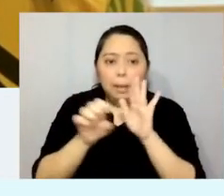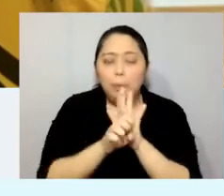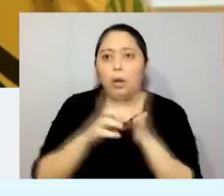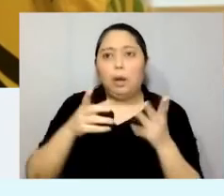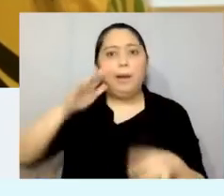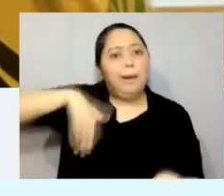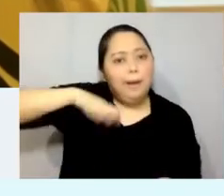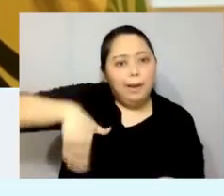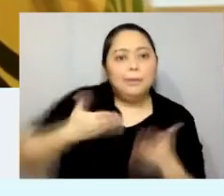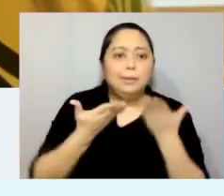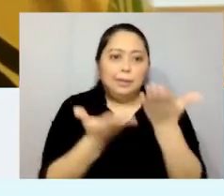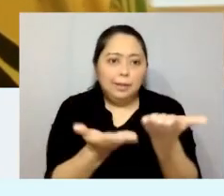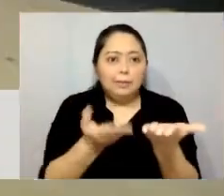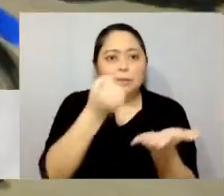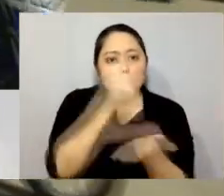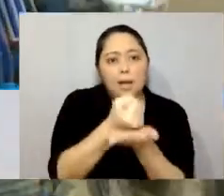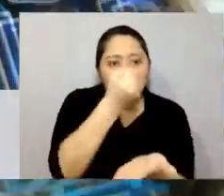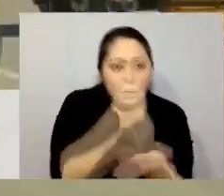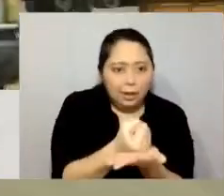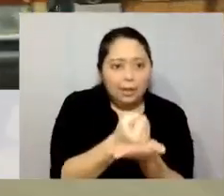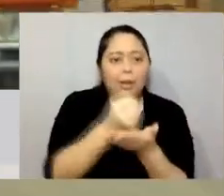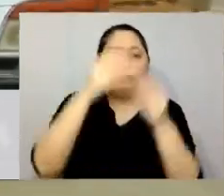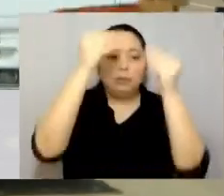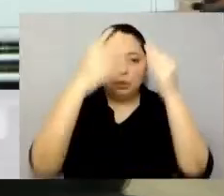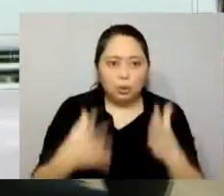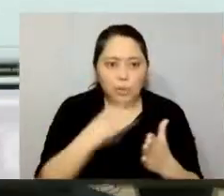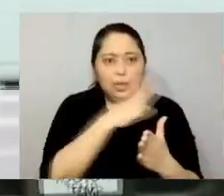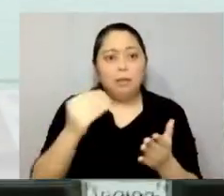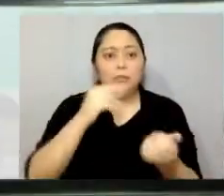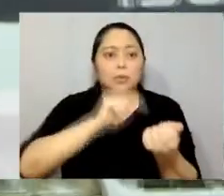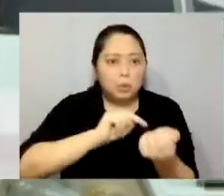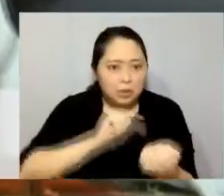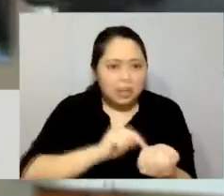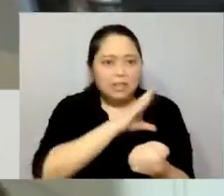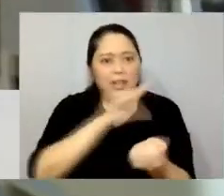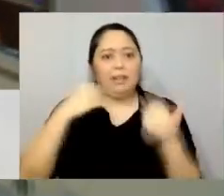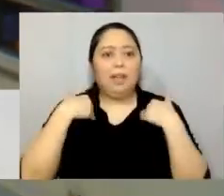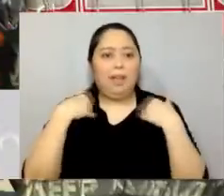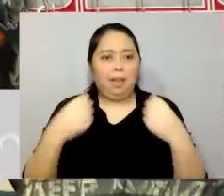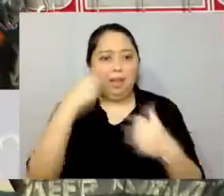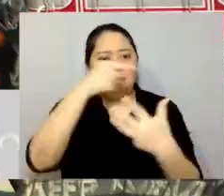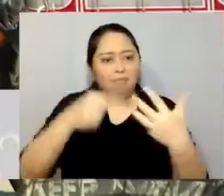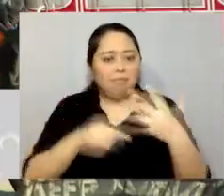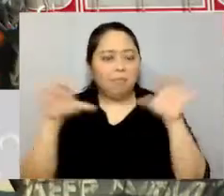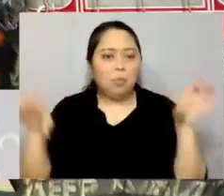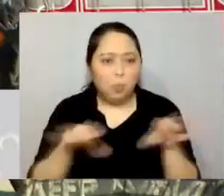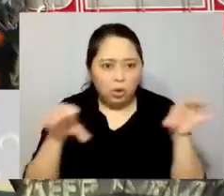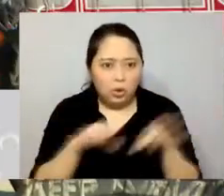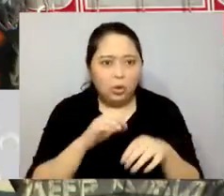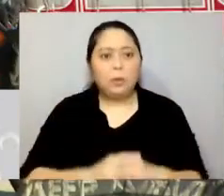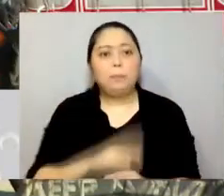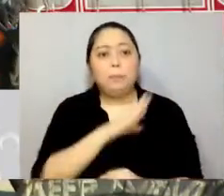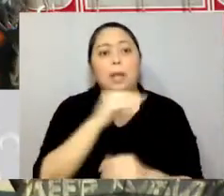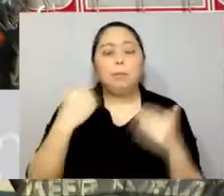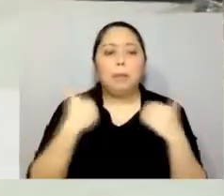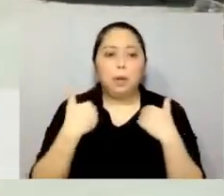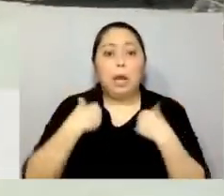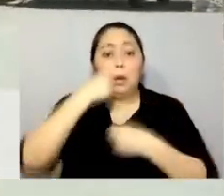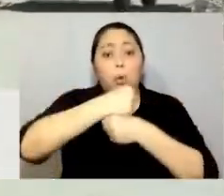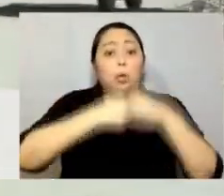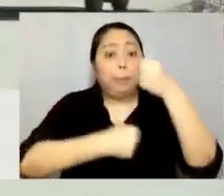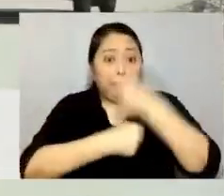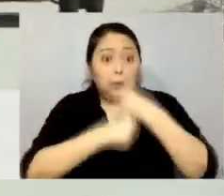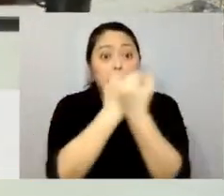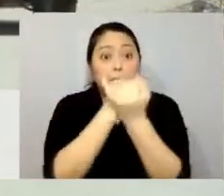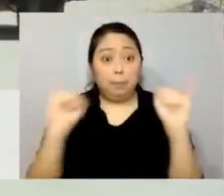workers have been unresolved. Sayadi earlier opposed the inclusion of Cotabato City, an independent city in Maguindanao province,